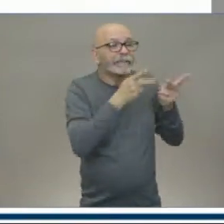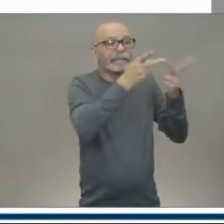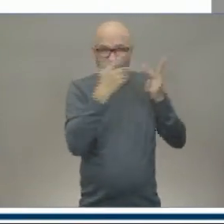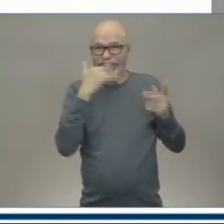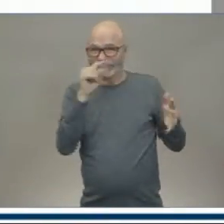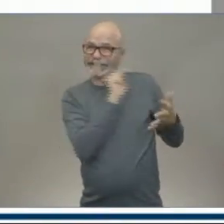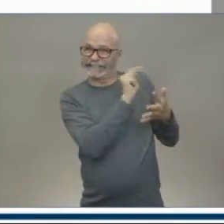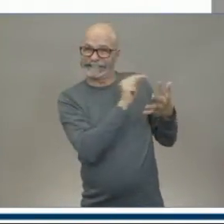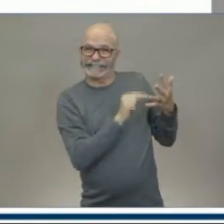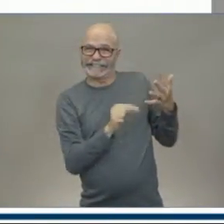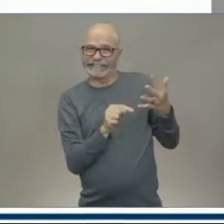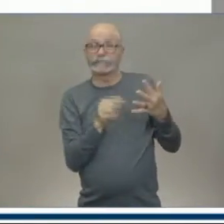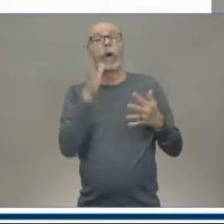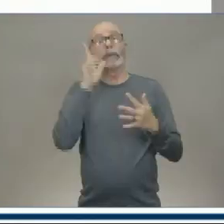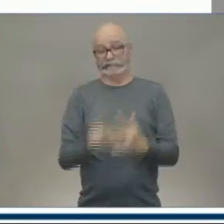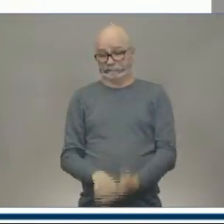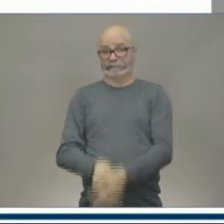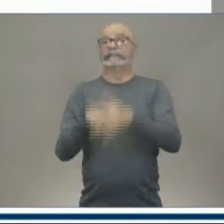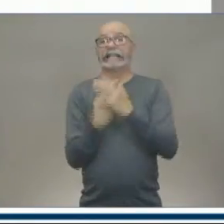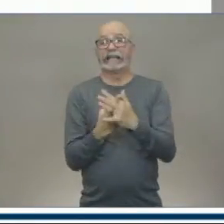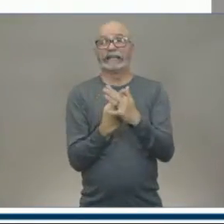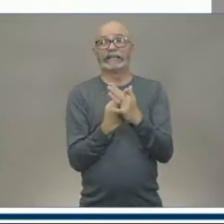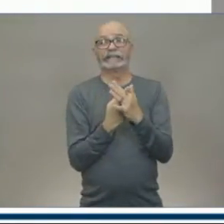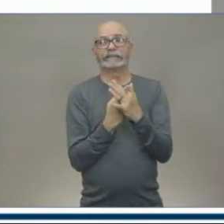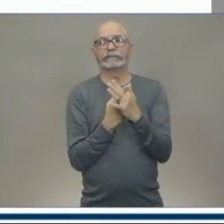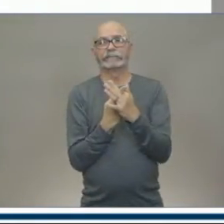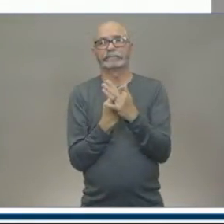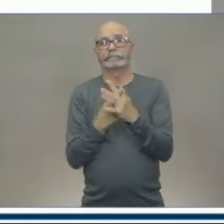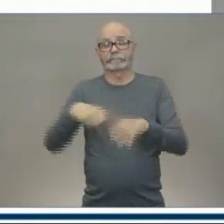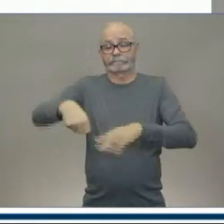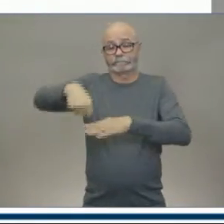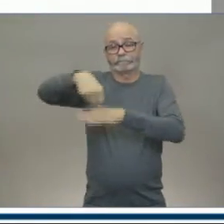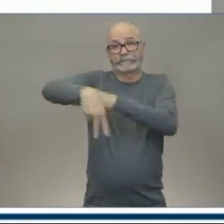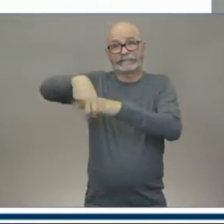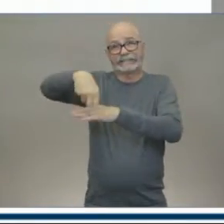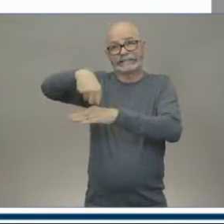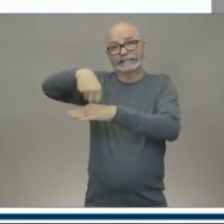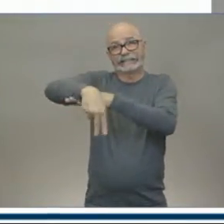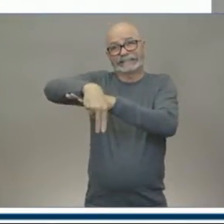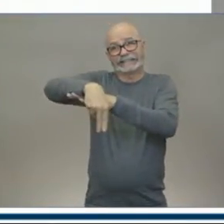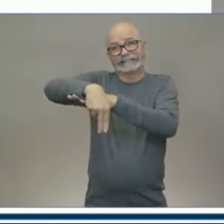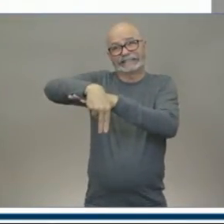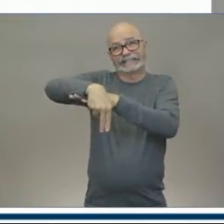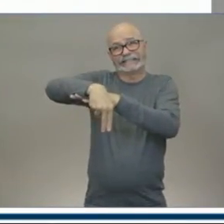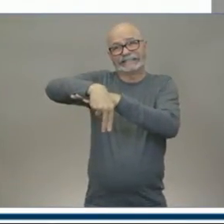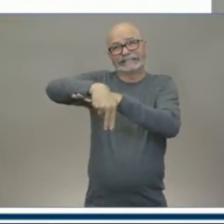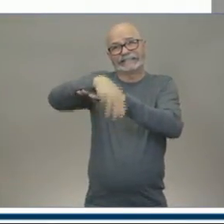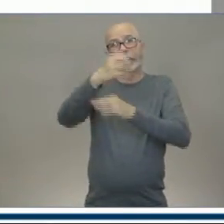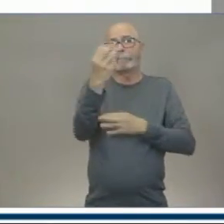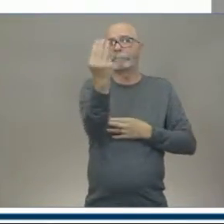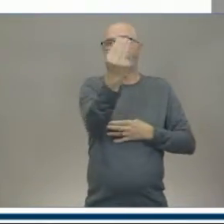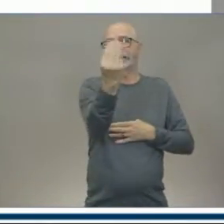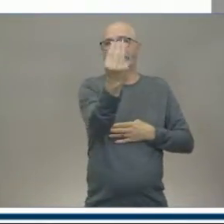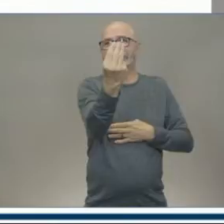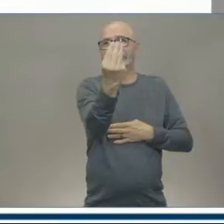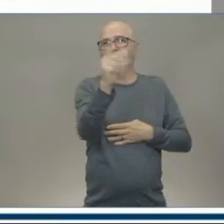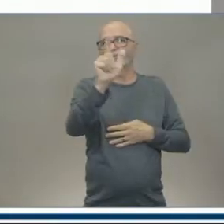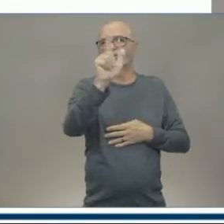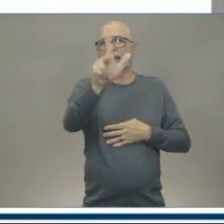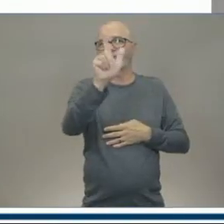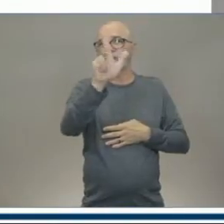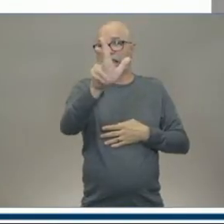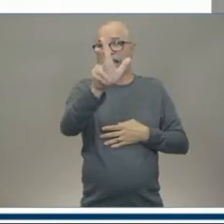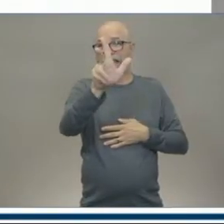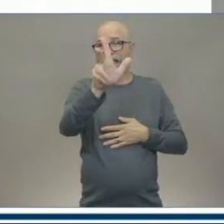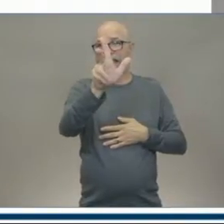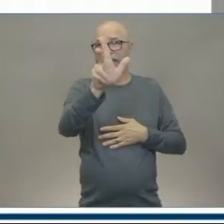into effect 1 minute after midnight, Monday, November 23rd. If all goes well, we hope to end them